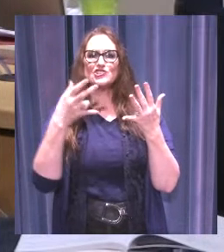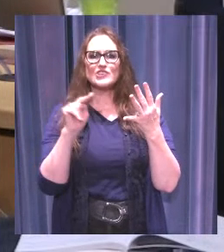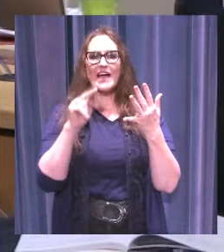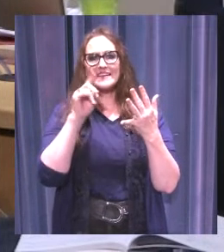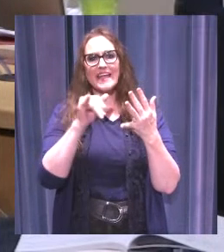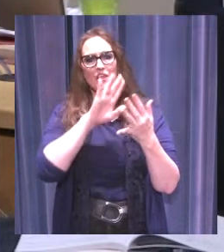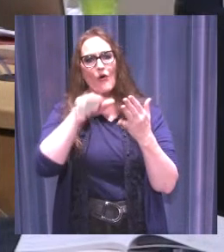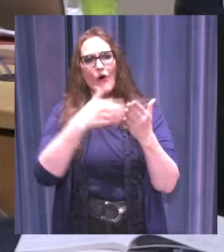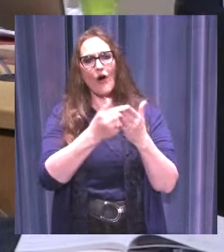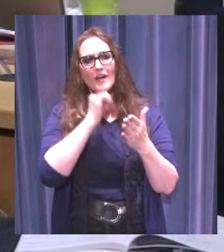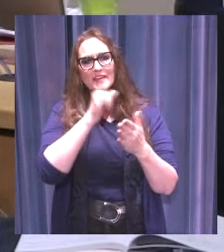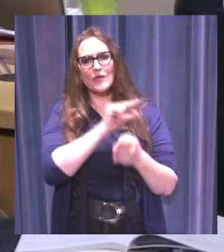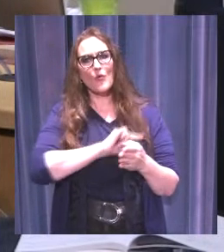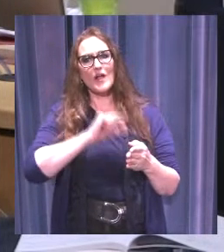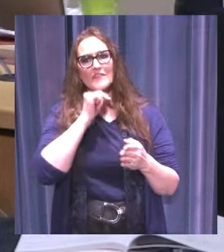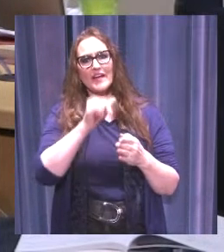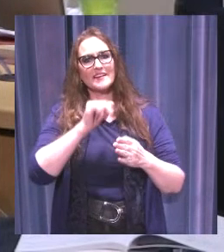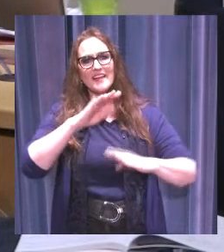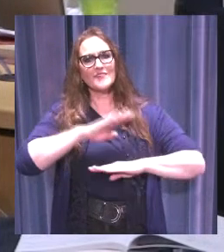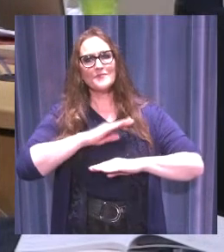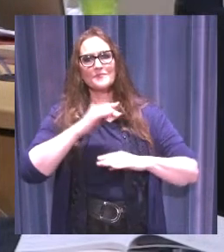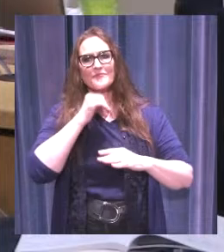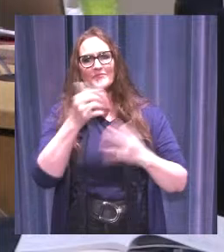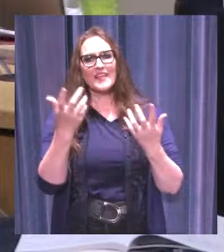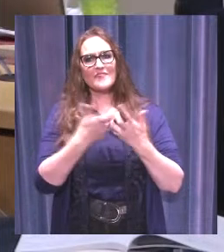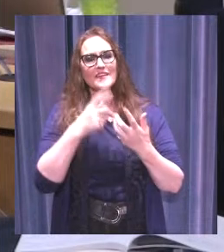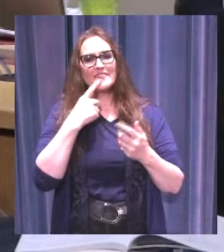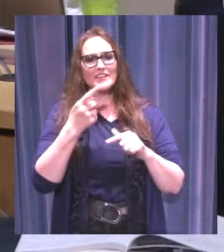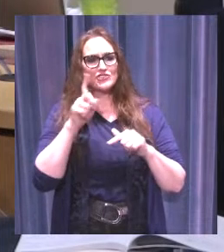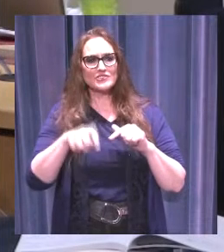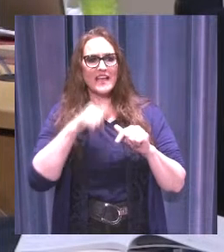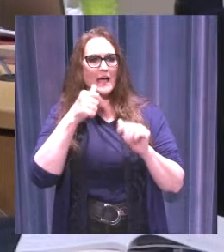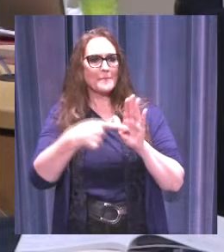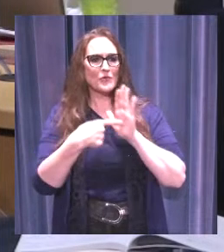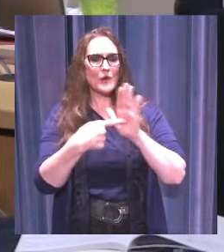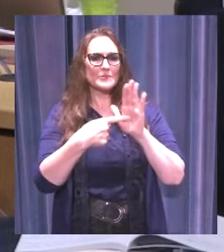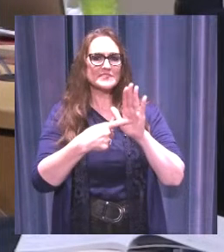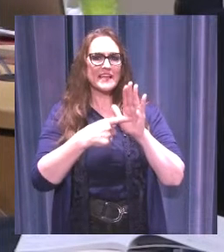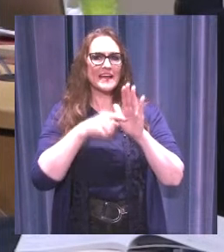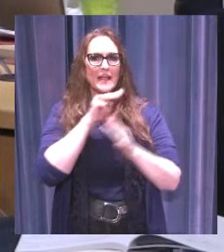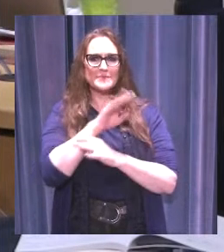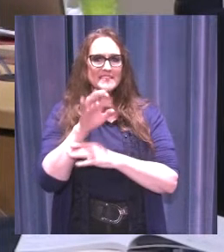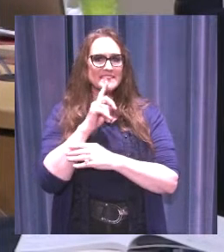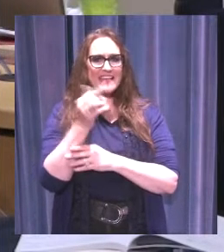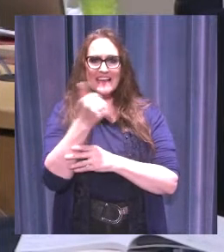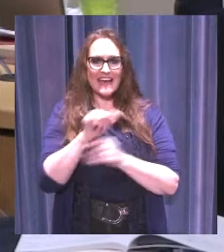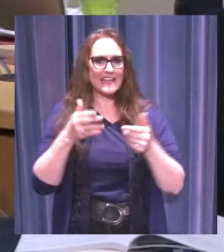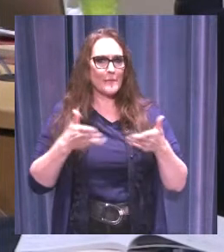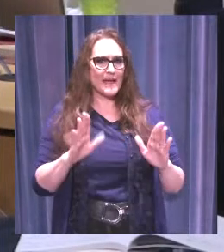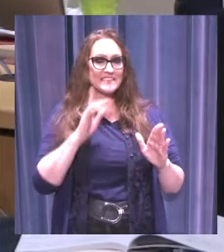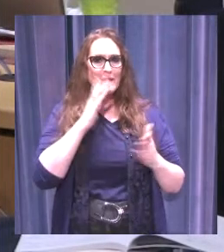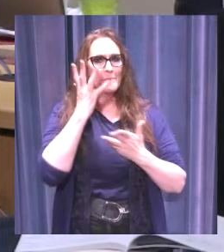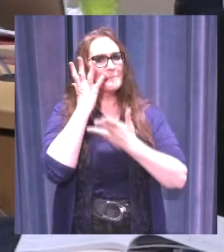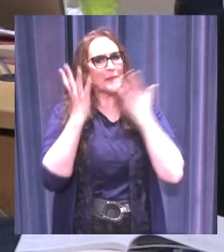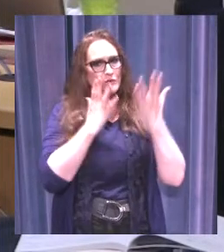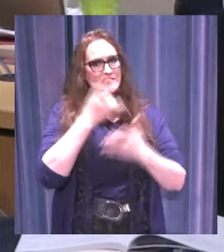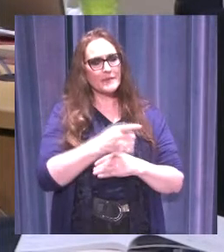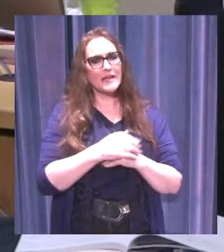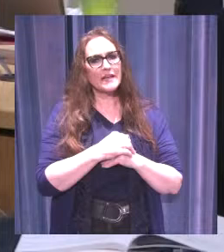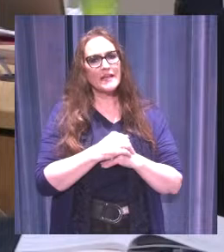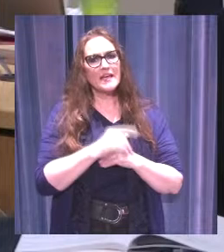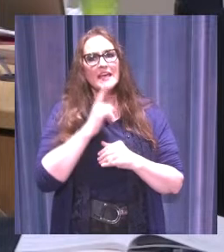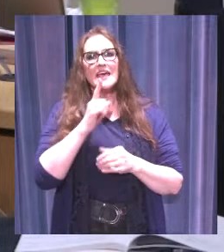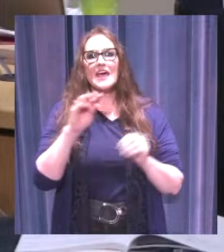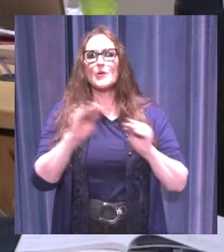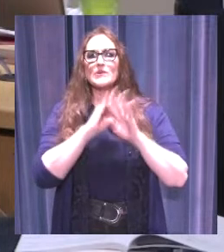unfit, and do not deserve to represent Mott Community College in any capacity. They are embarrassment. Also, it was evident the interview